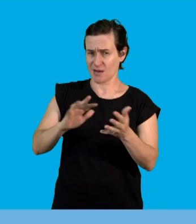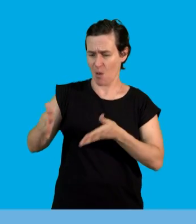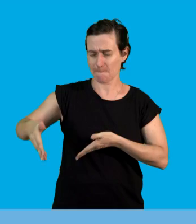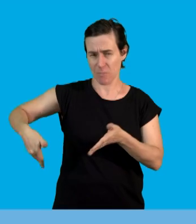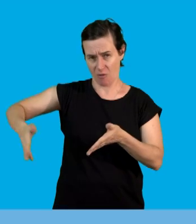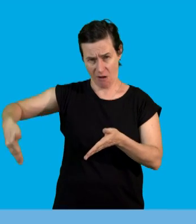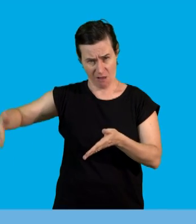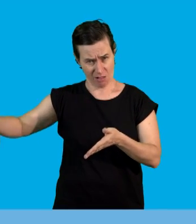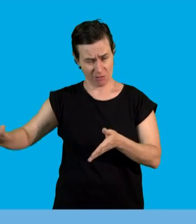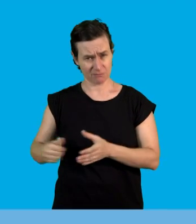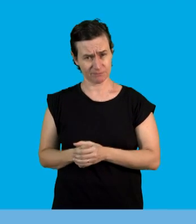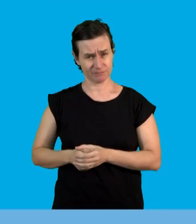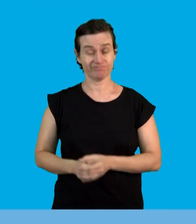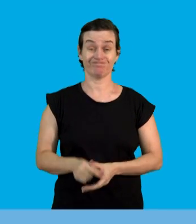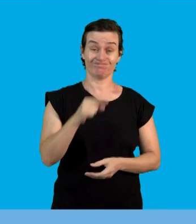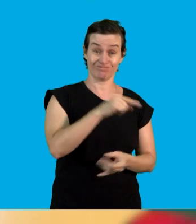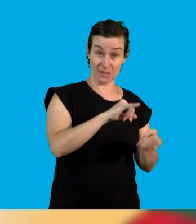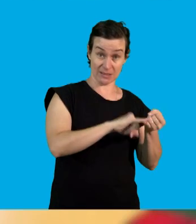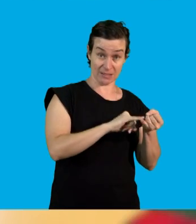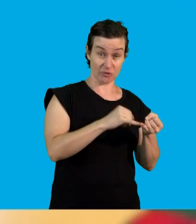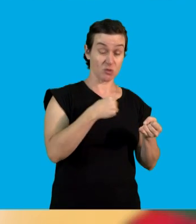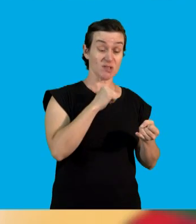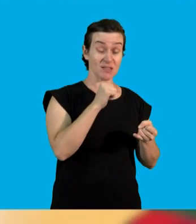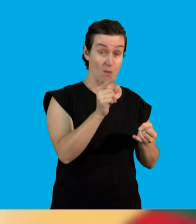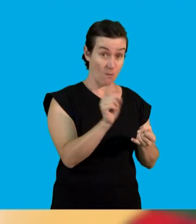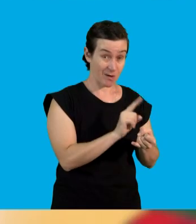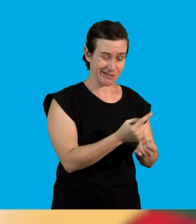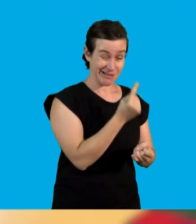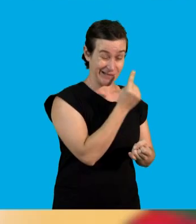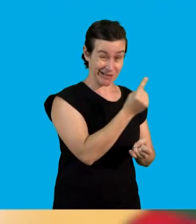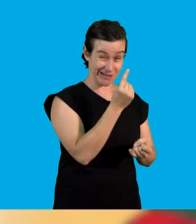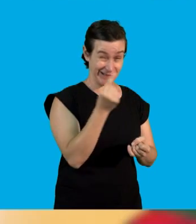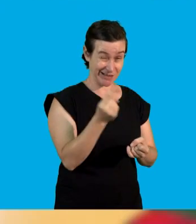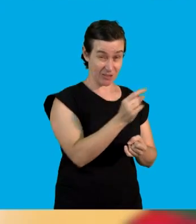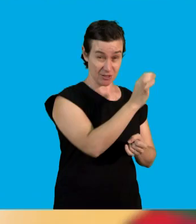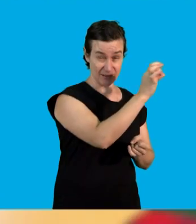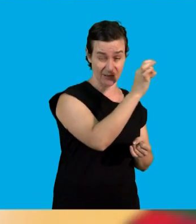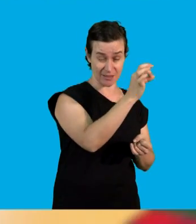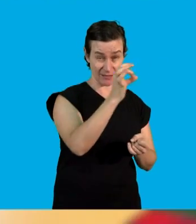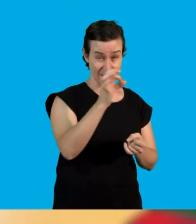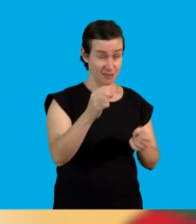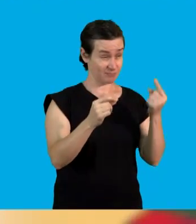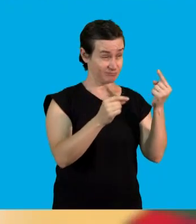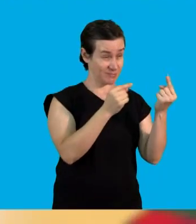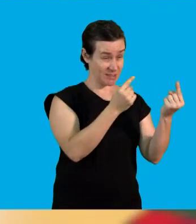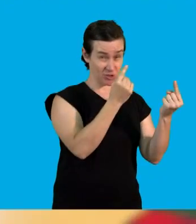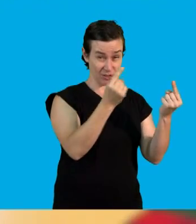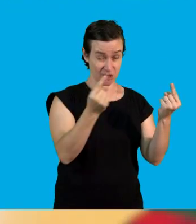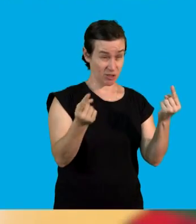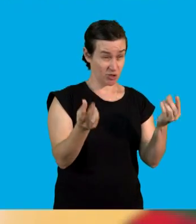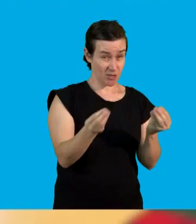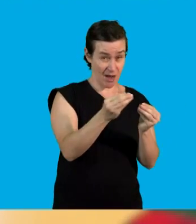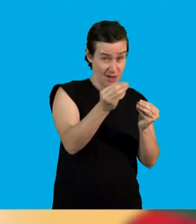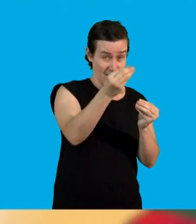connected in parallel? Because in series, we're saying each individual cell contributes to the total voltage of the